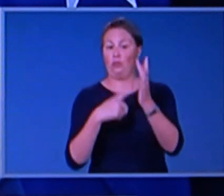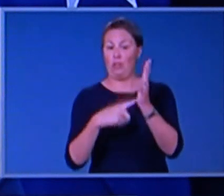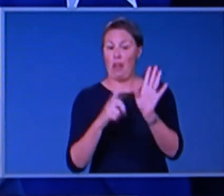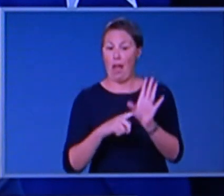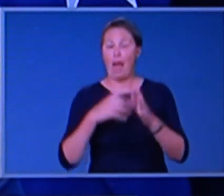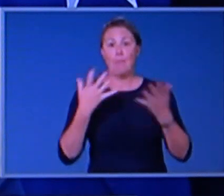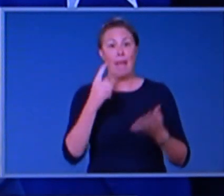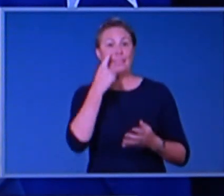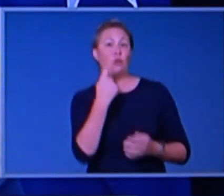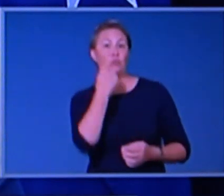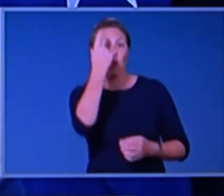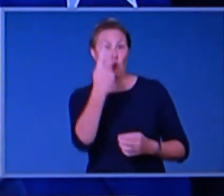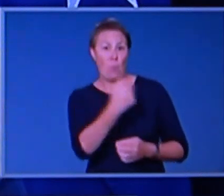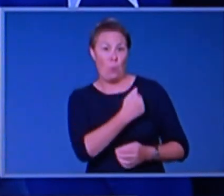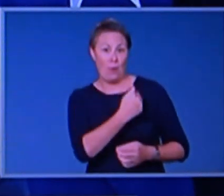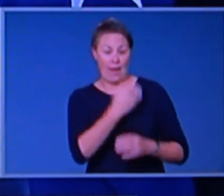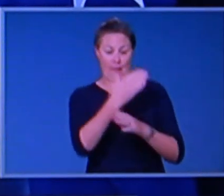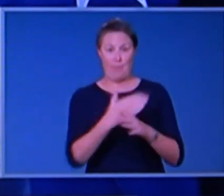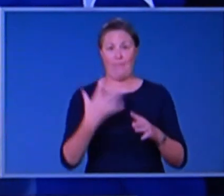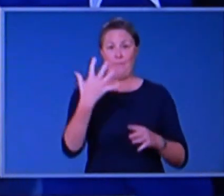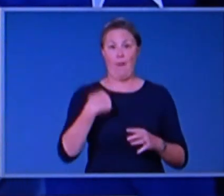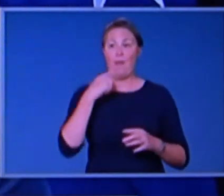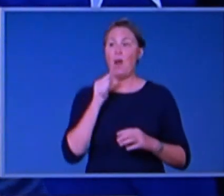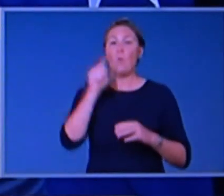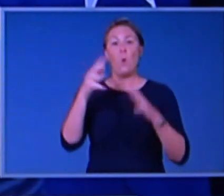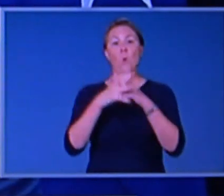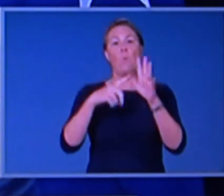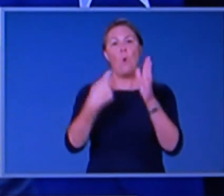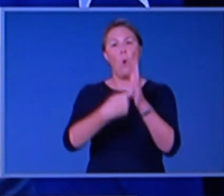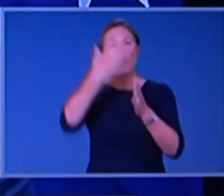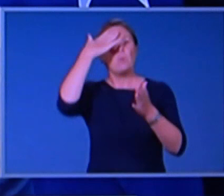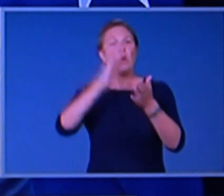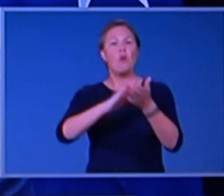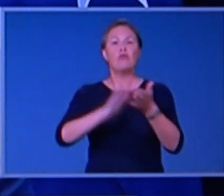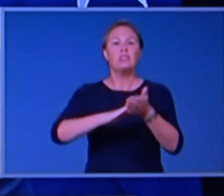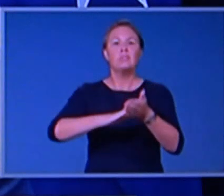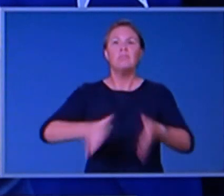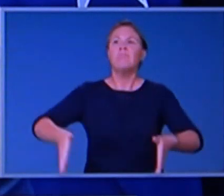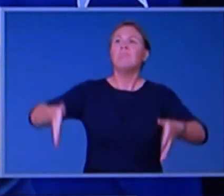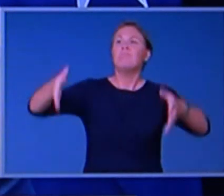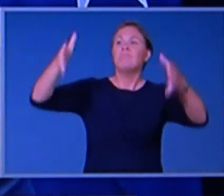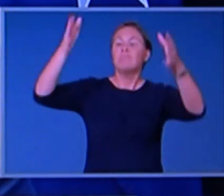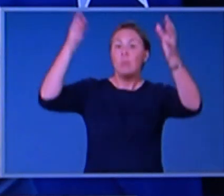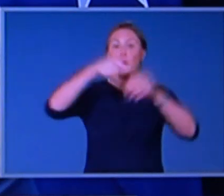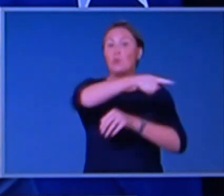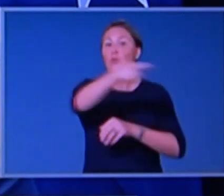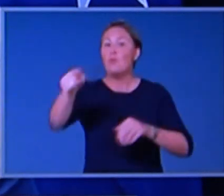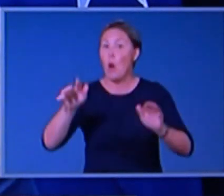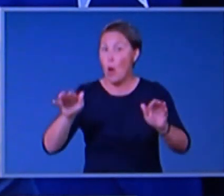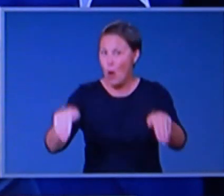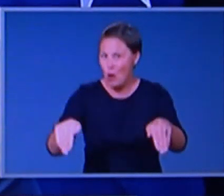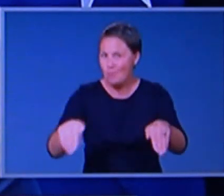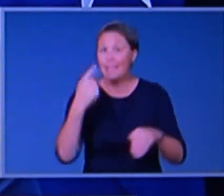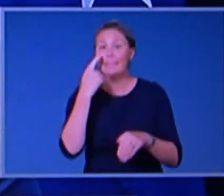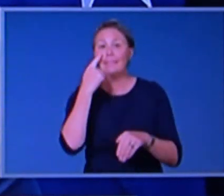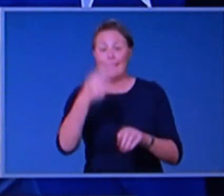at 5:30. I'll be at the War Memorial. Everyone else will be at home. And at 6 o'clock, I look forward